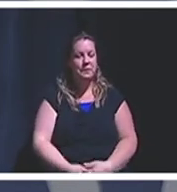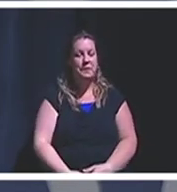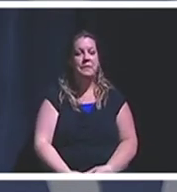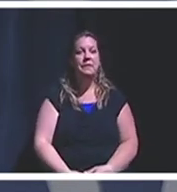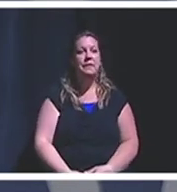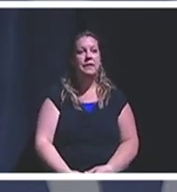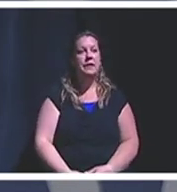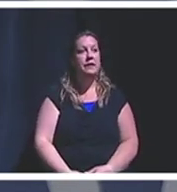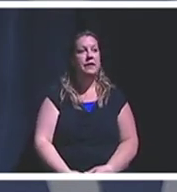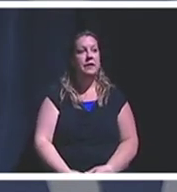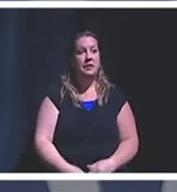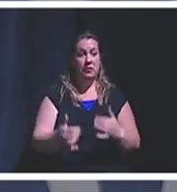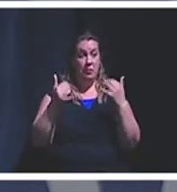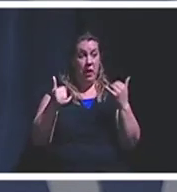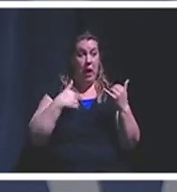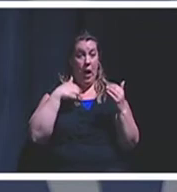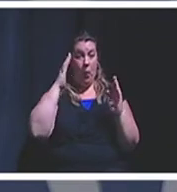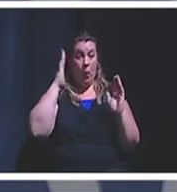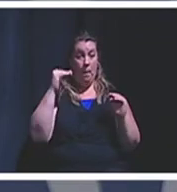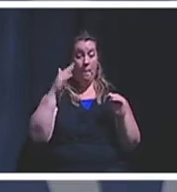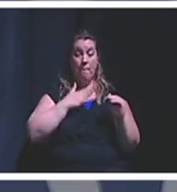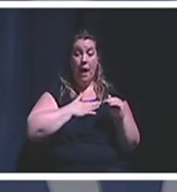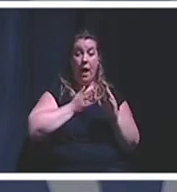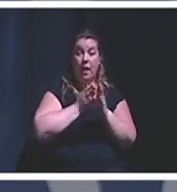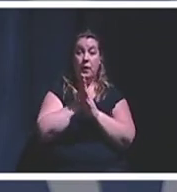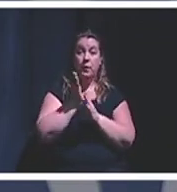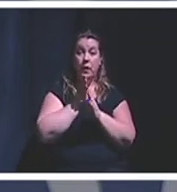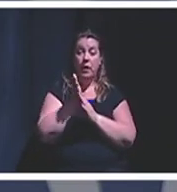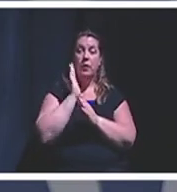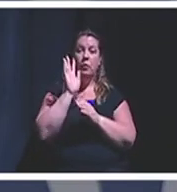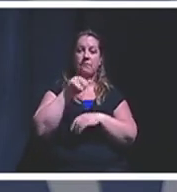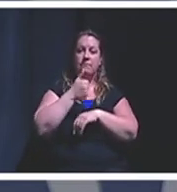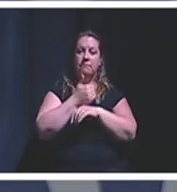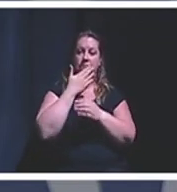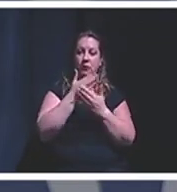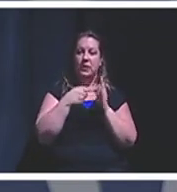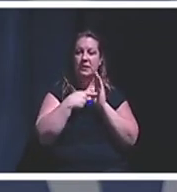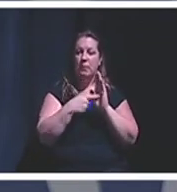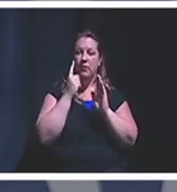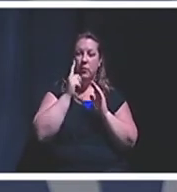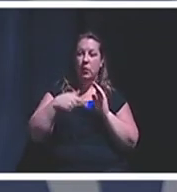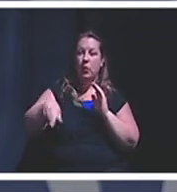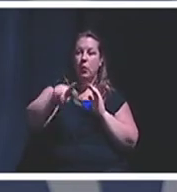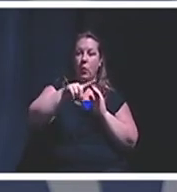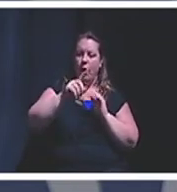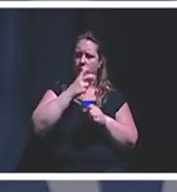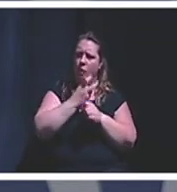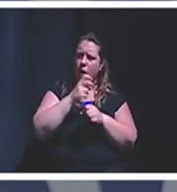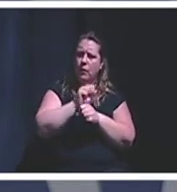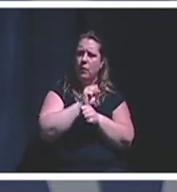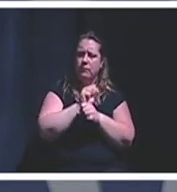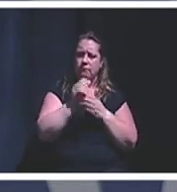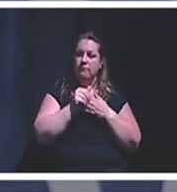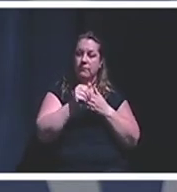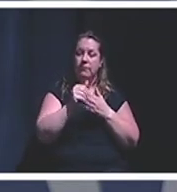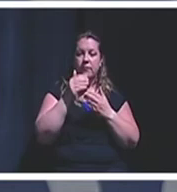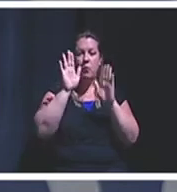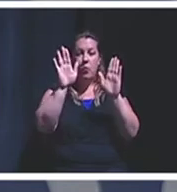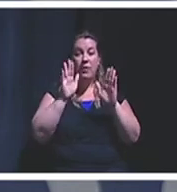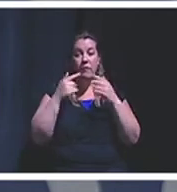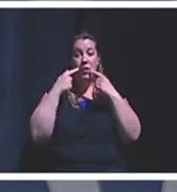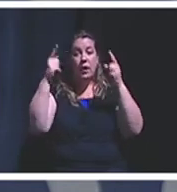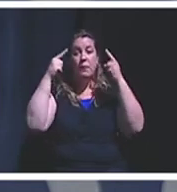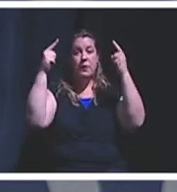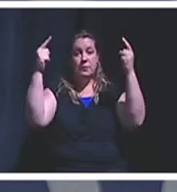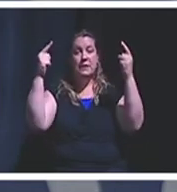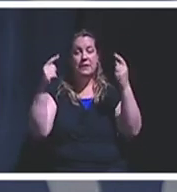Graduates, I hope my career can be an example for you and that hard work can lead to great accomplishment, and